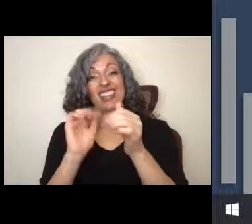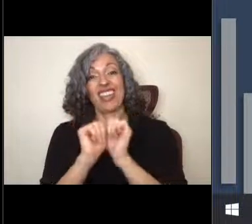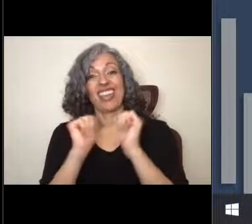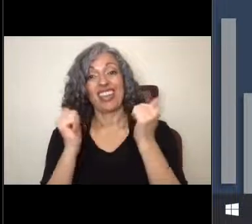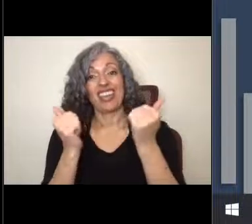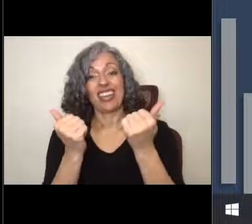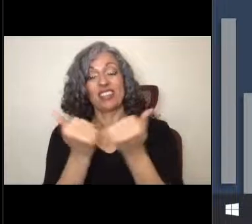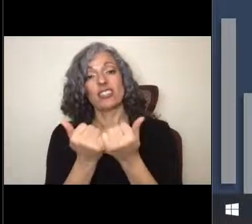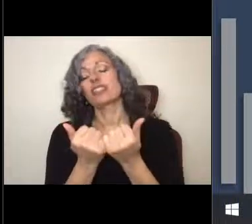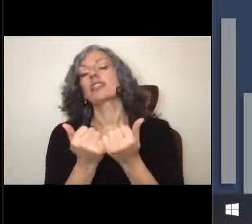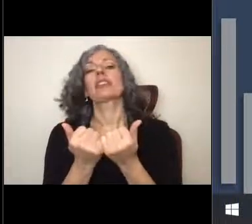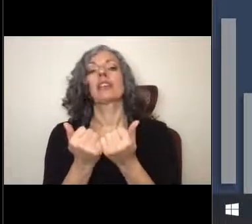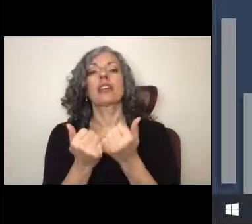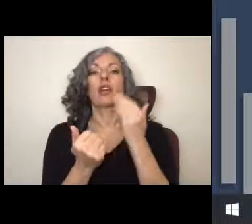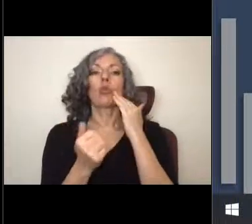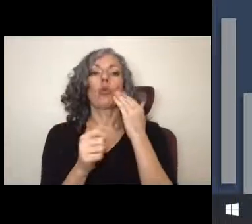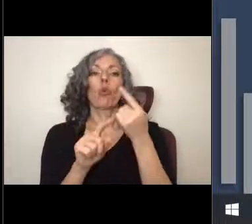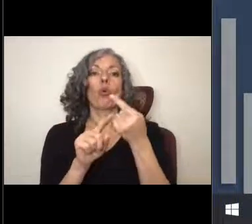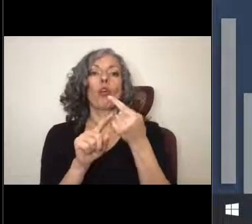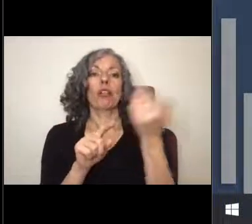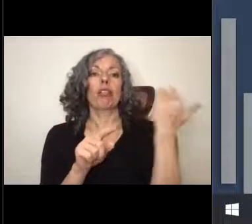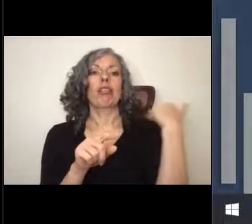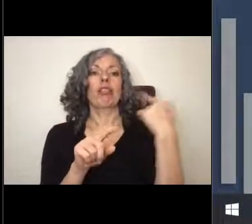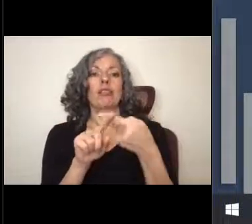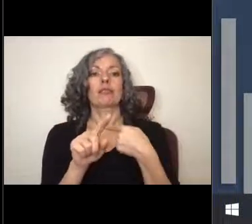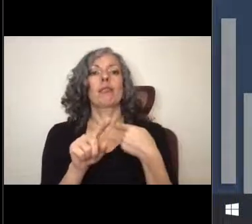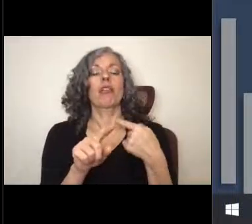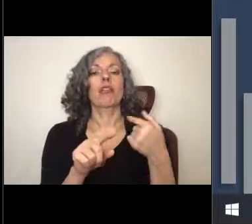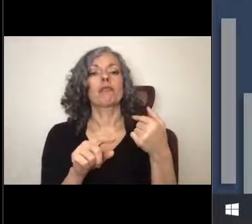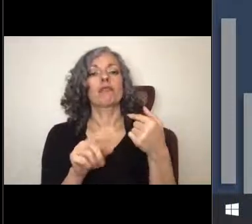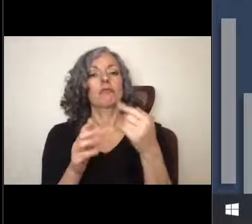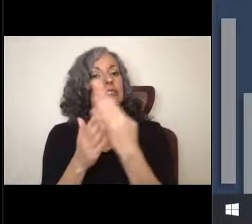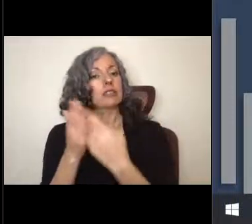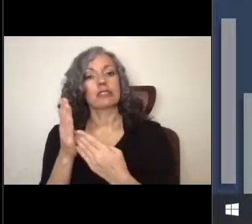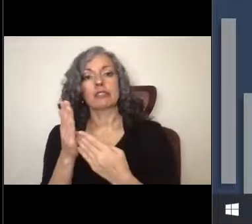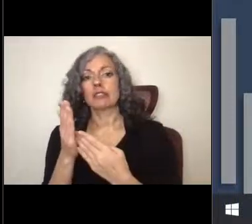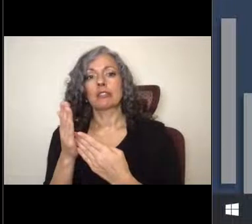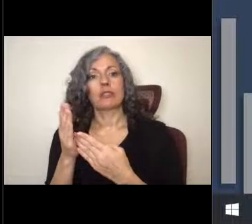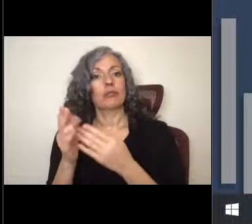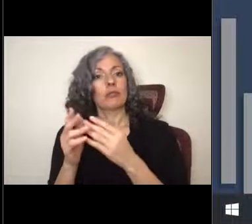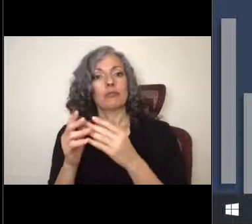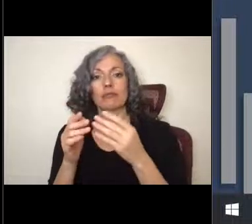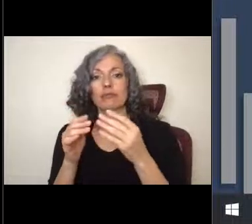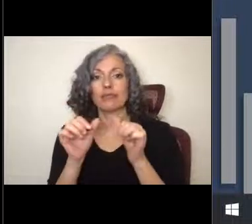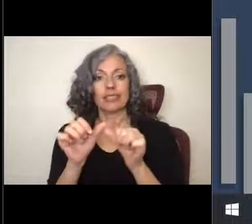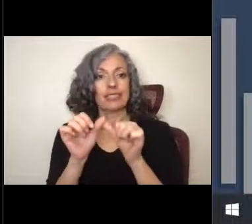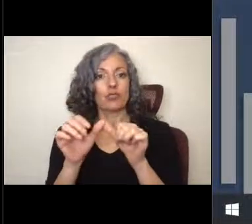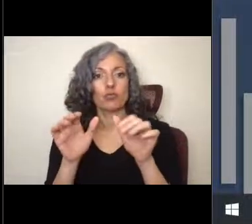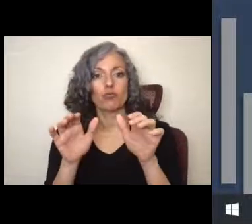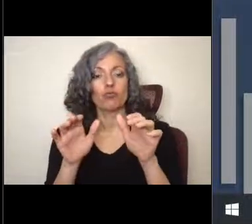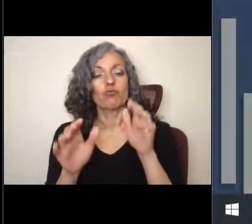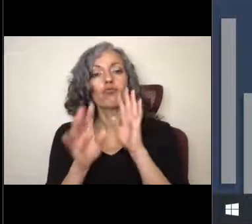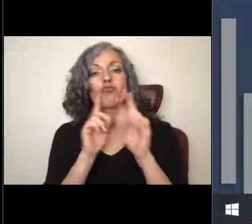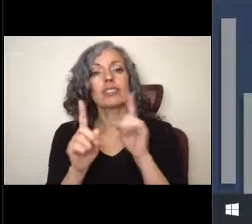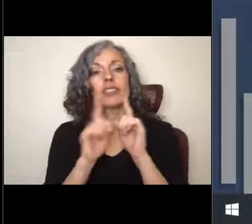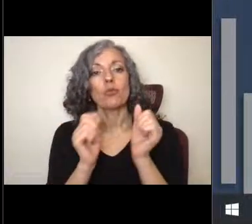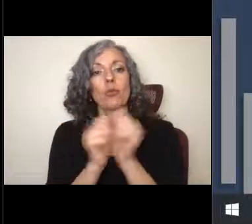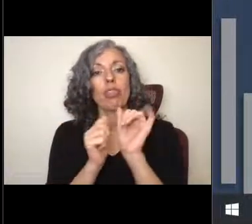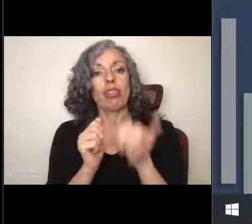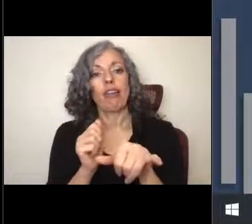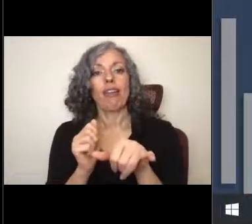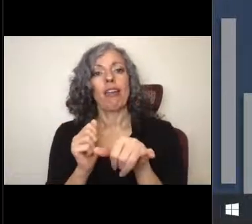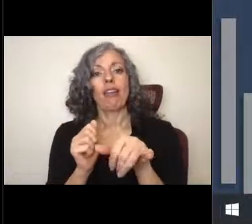last month, a lot of folks were still talking about, some of the, those legacy projects that they have in those plans, but they just never had the funding.